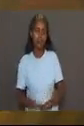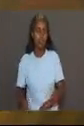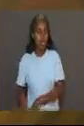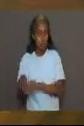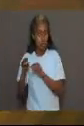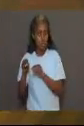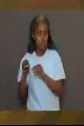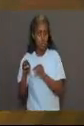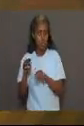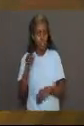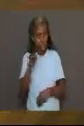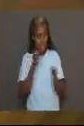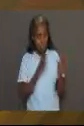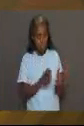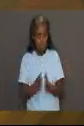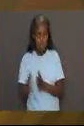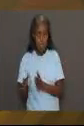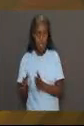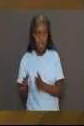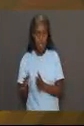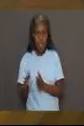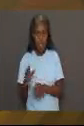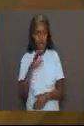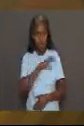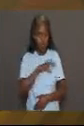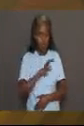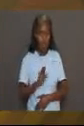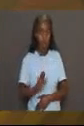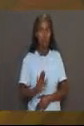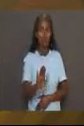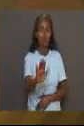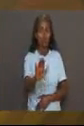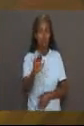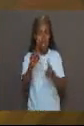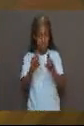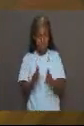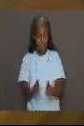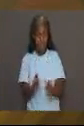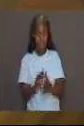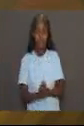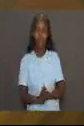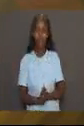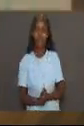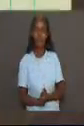Students, are you ready to conduct your own experiment?